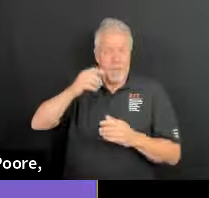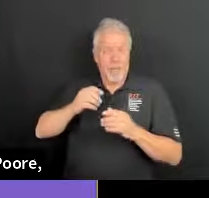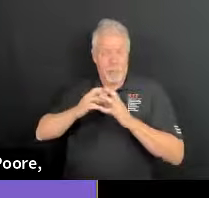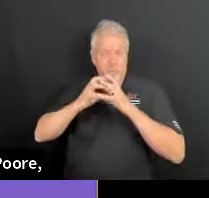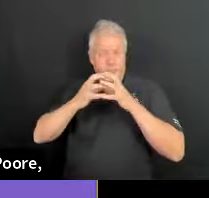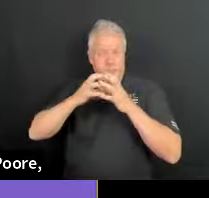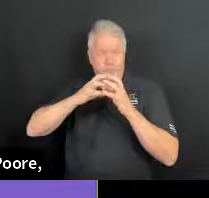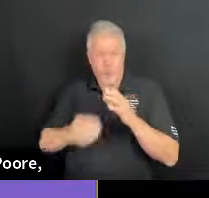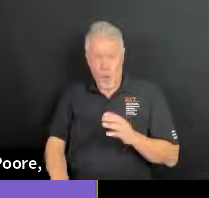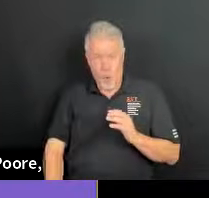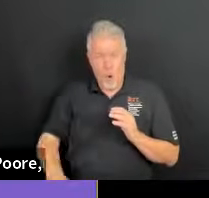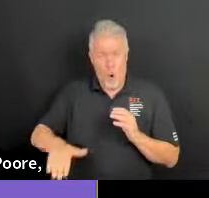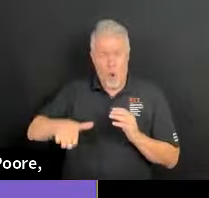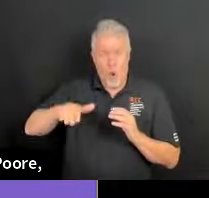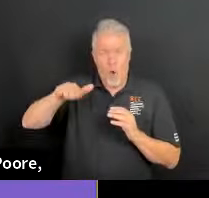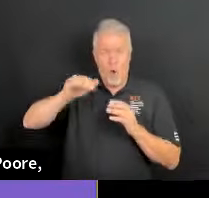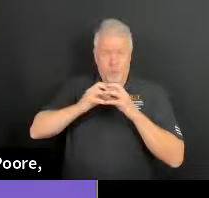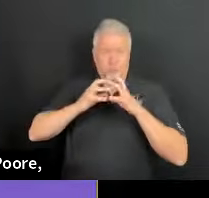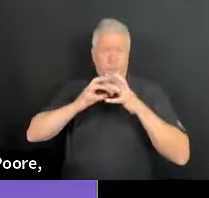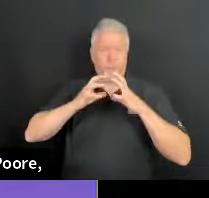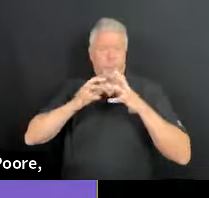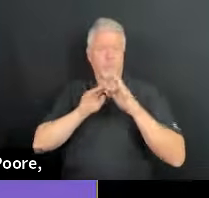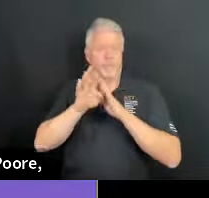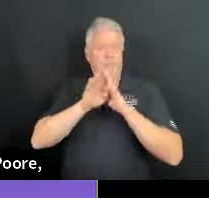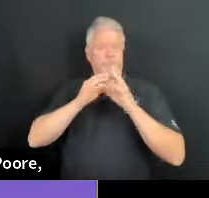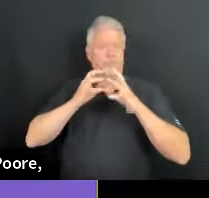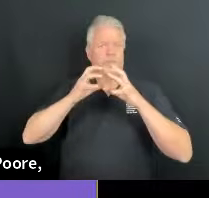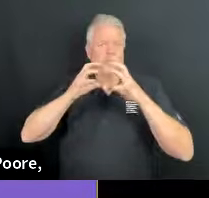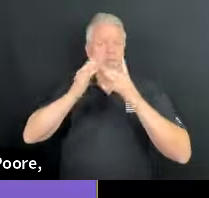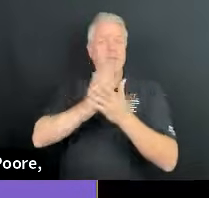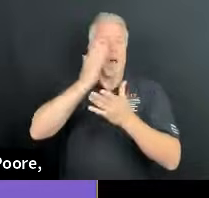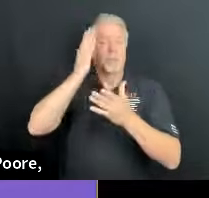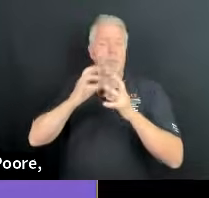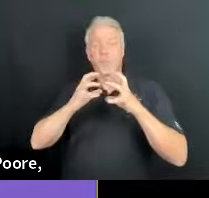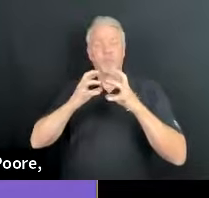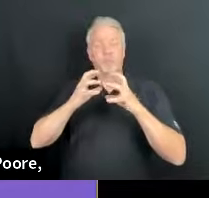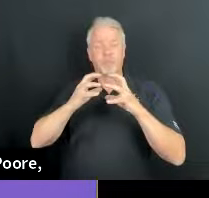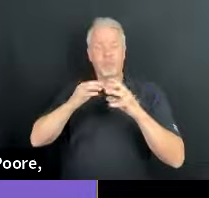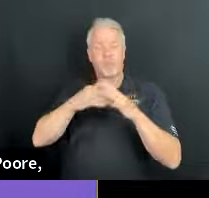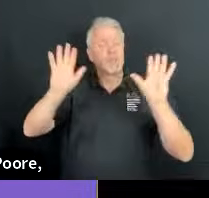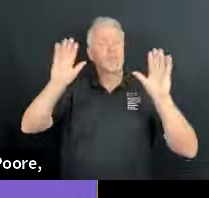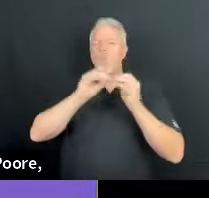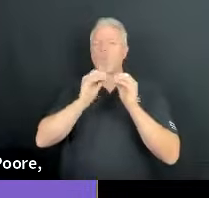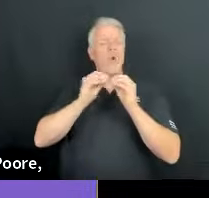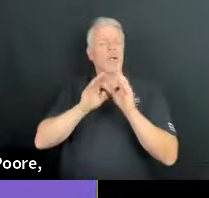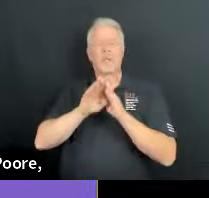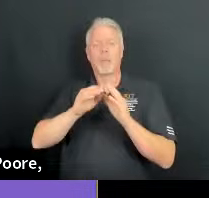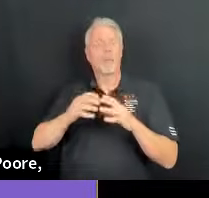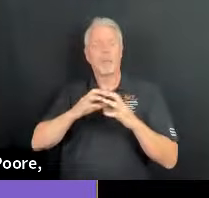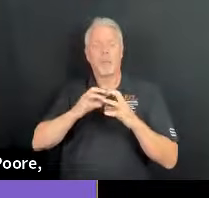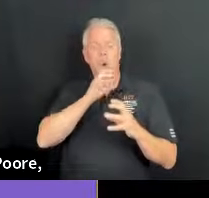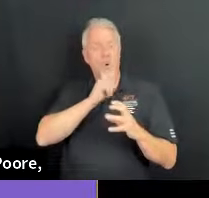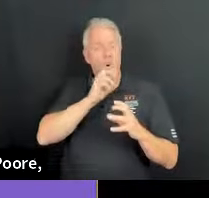so that their judgment is more developed, and so the physicality of their brain has developed enough